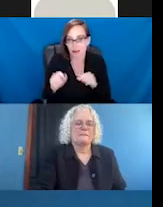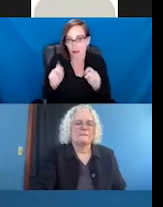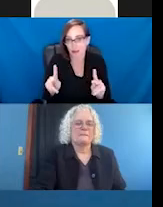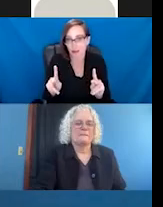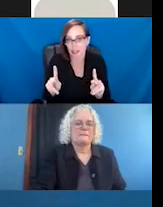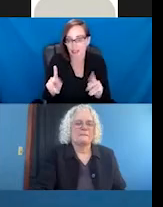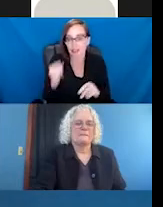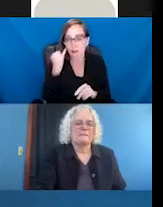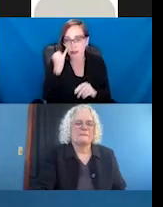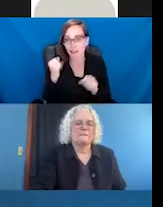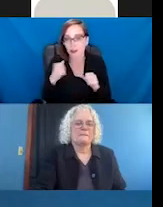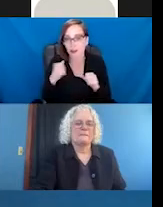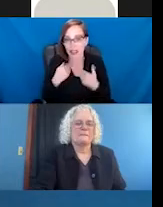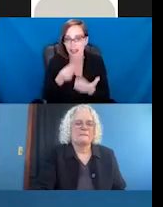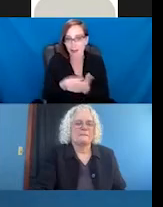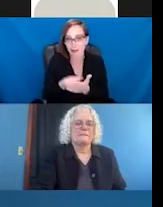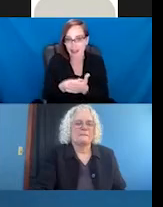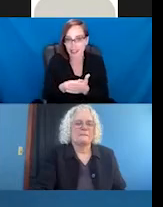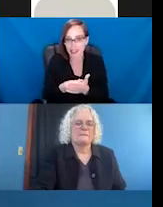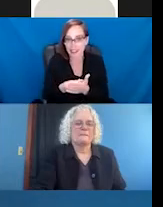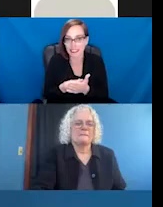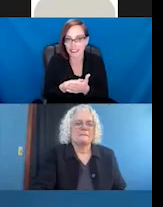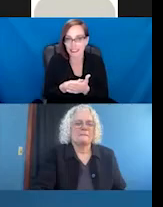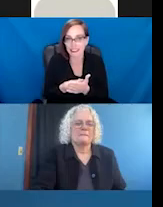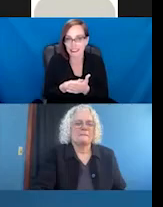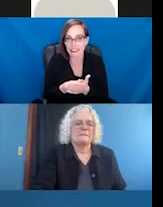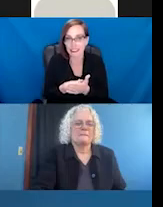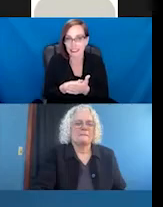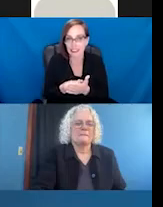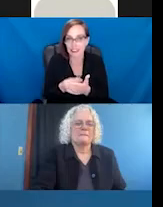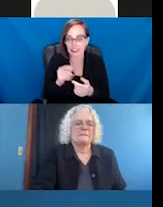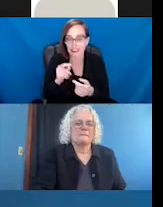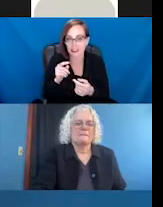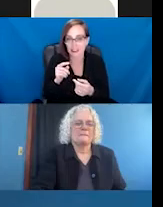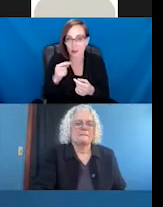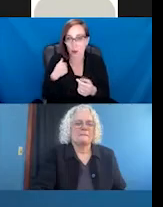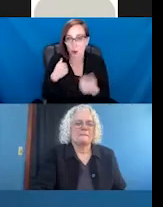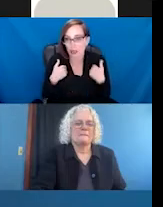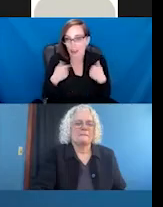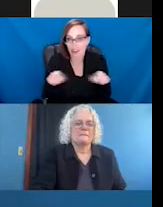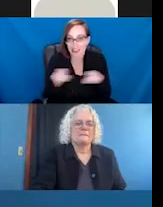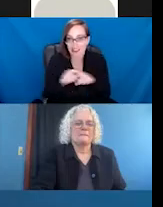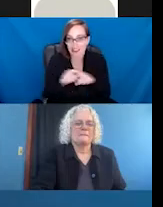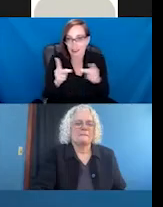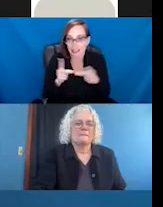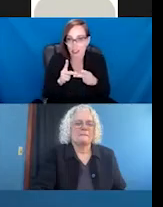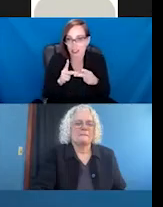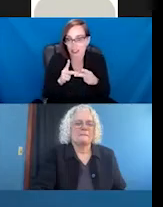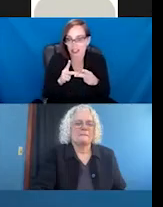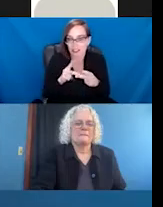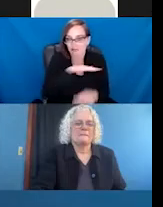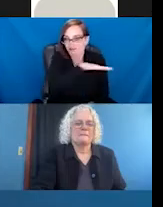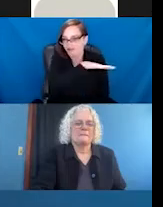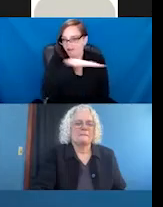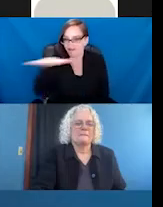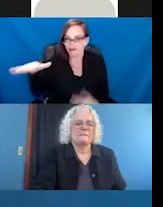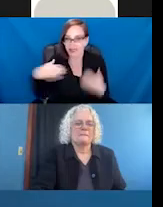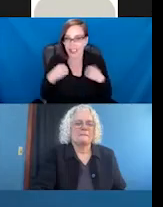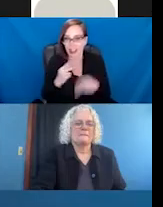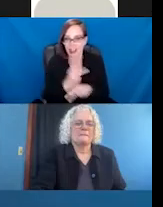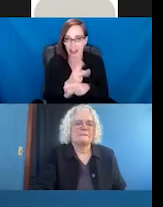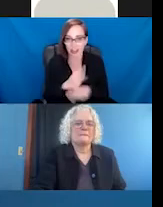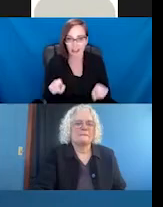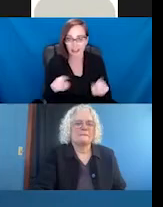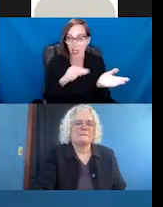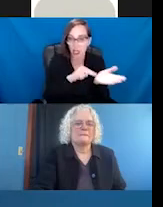money to sort of level up the field, we have the same positions across different sectors of healthcare,